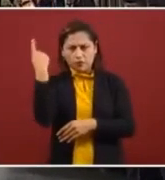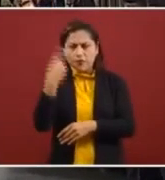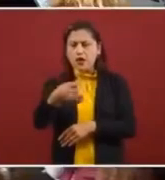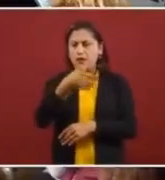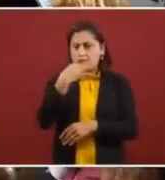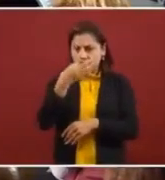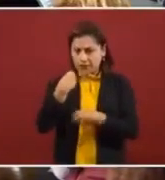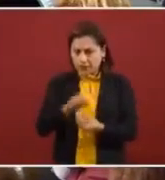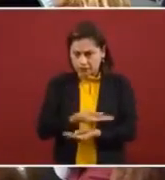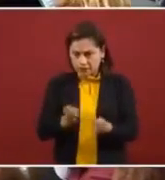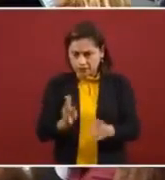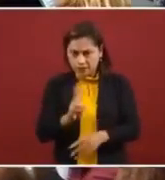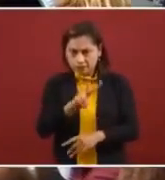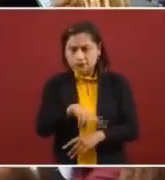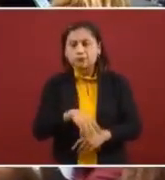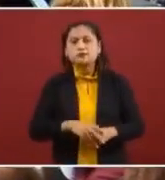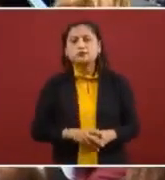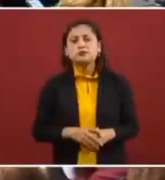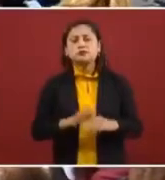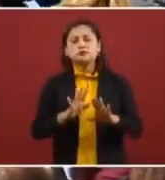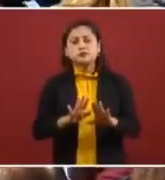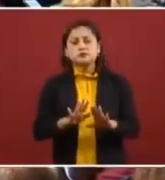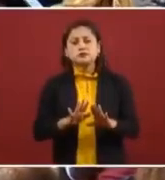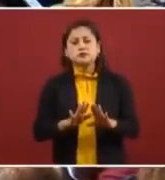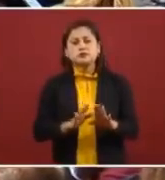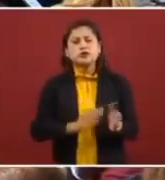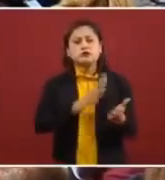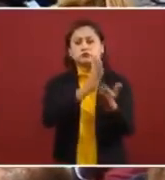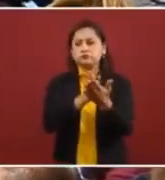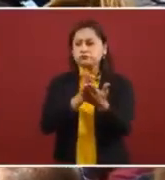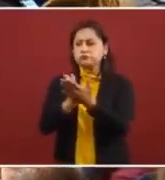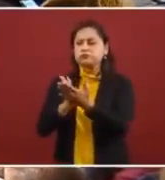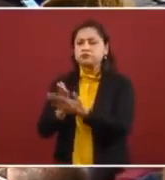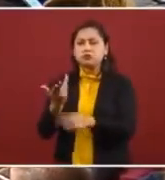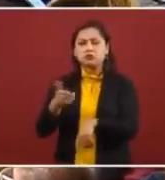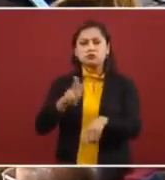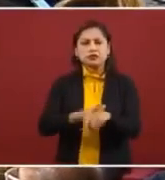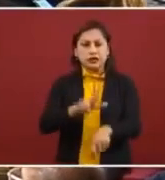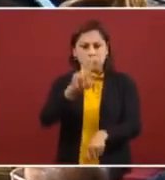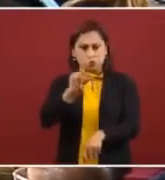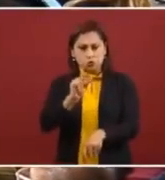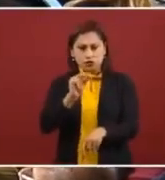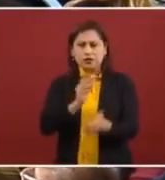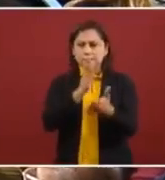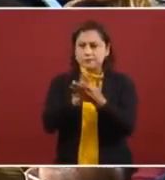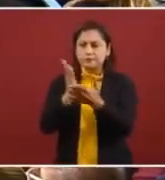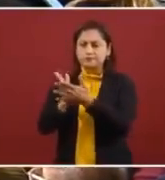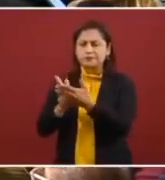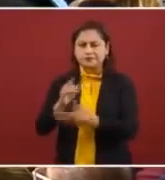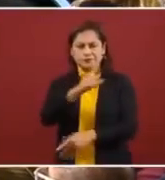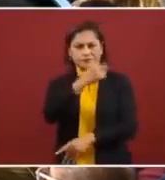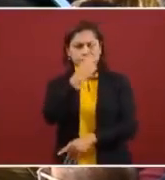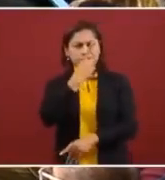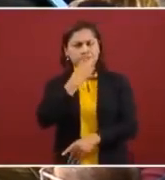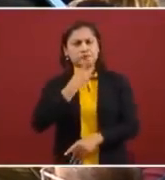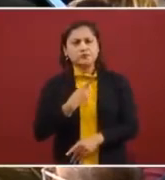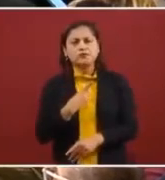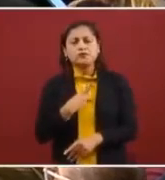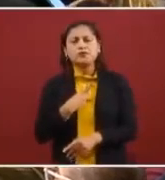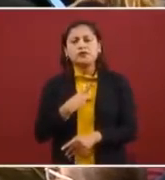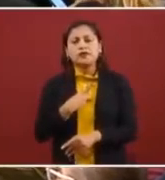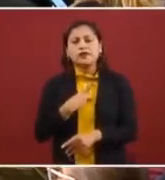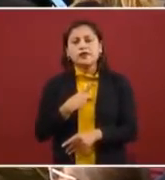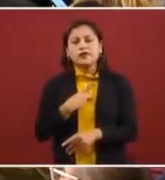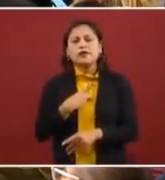So they divided it in four zones to make sure that there was enough medications. Estaba constituyendo y estaban siendo